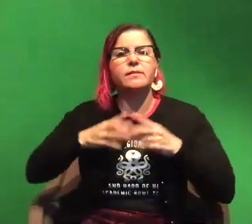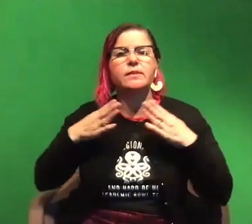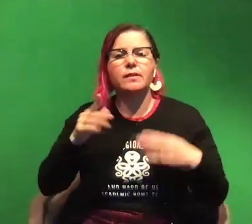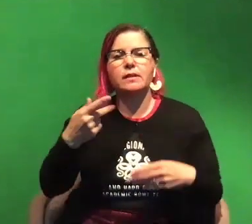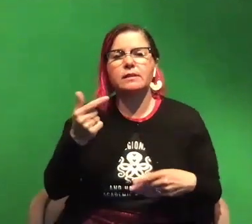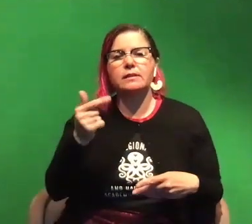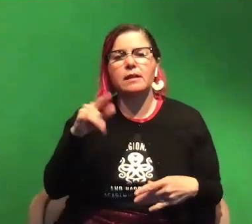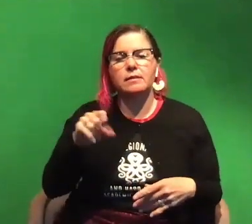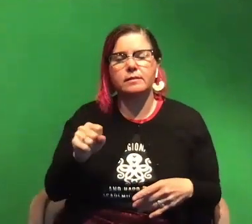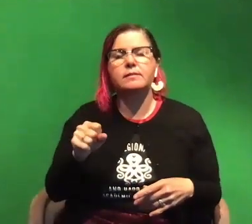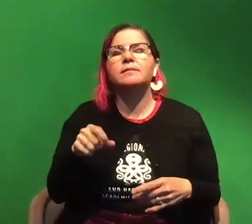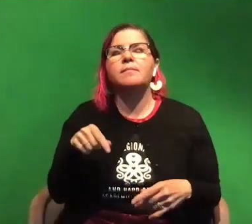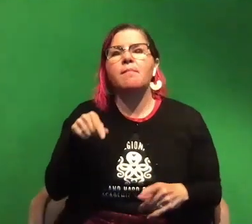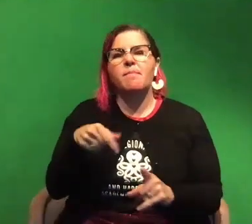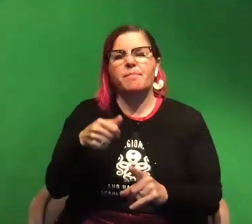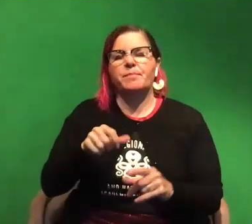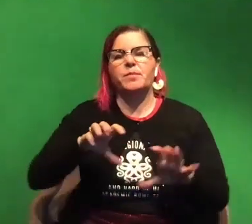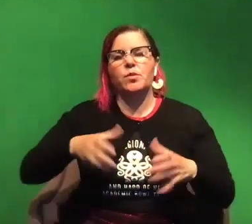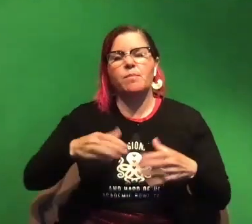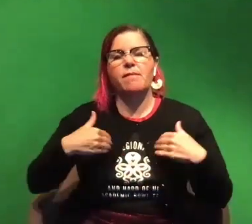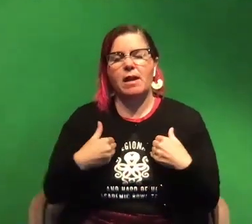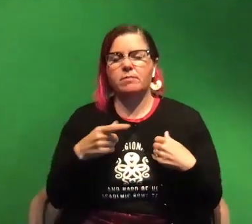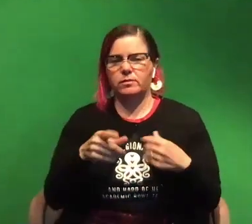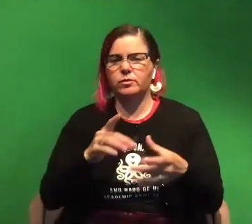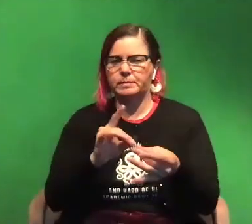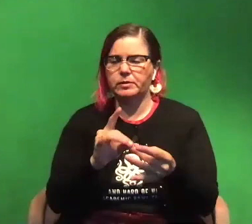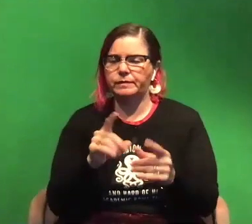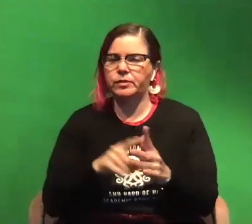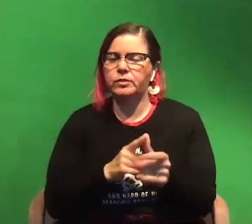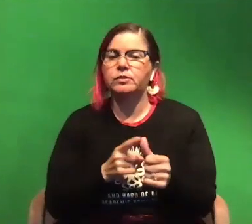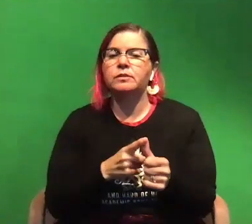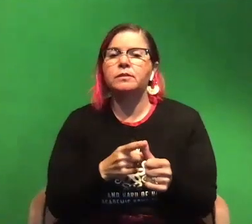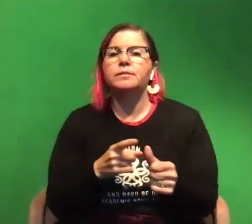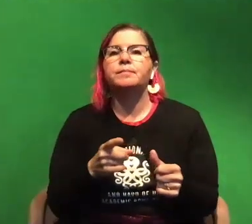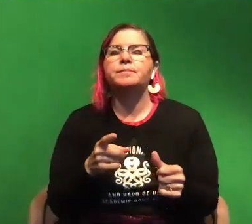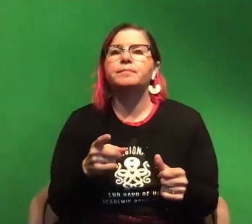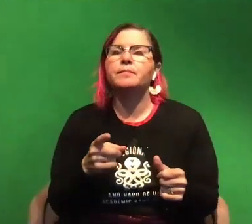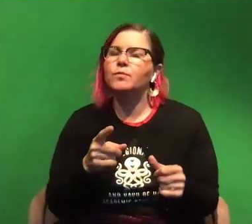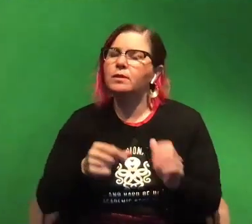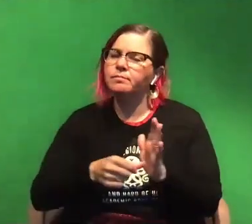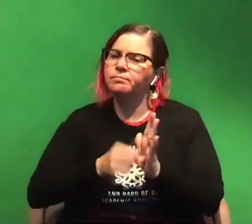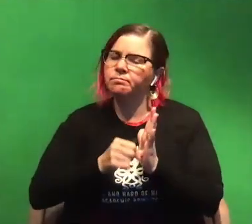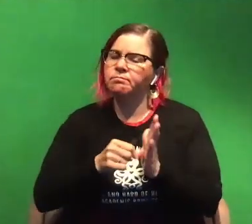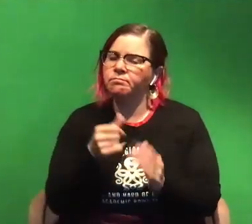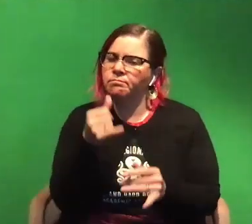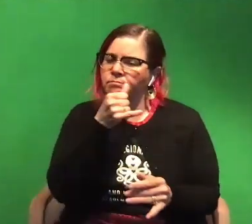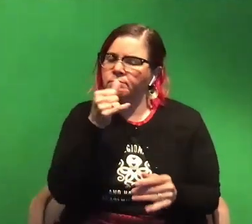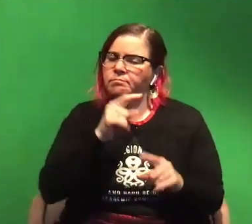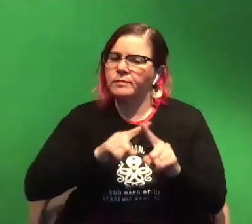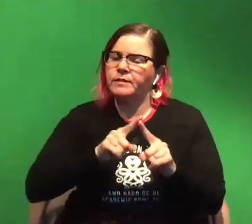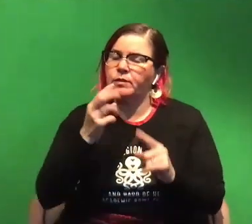know, this group of animals, I should mention, is unbelievably impressive for a number of reasons.